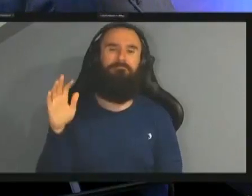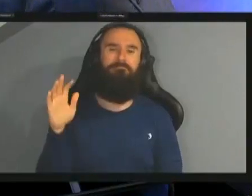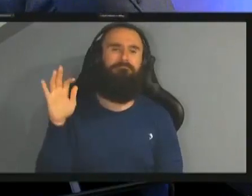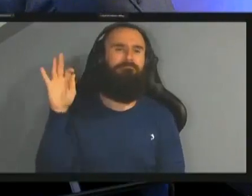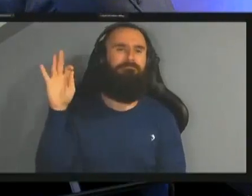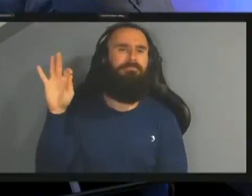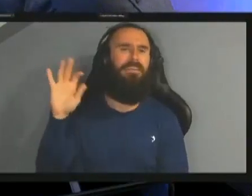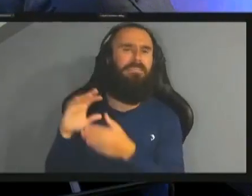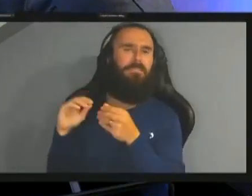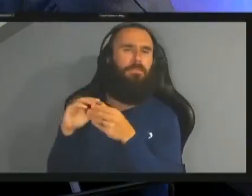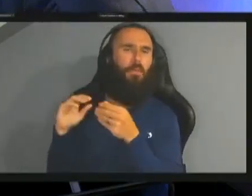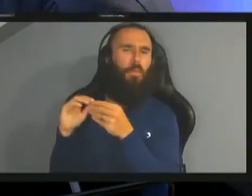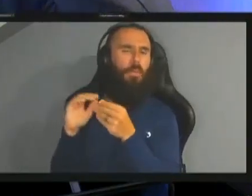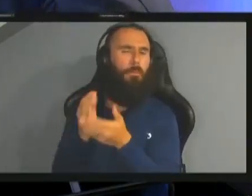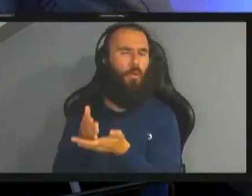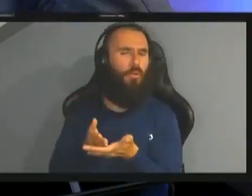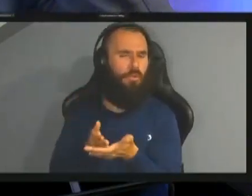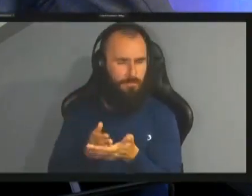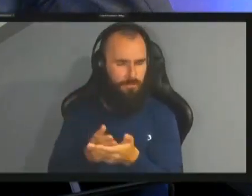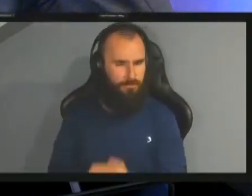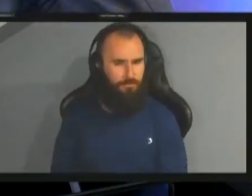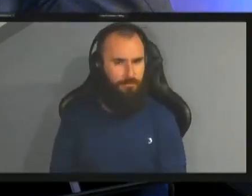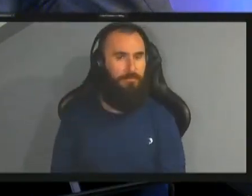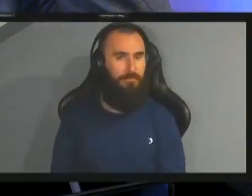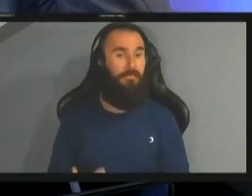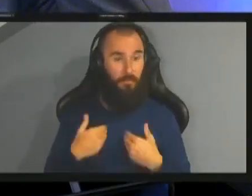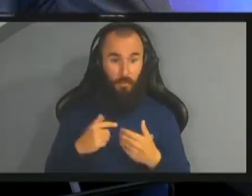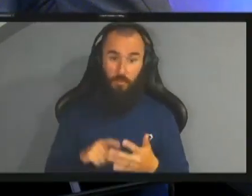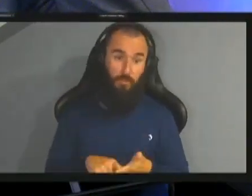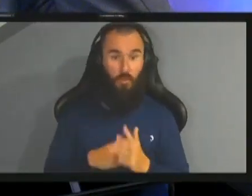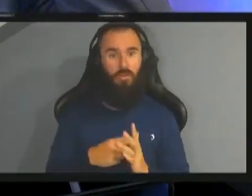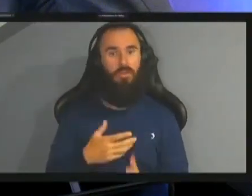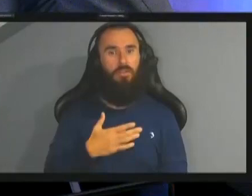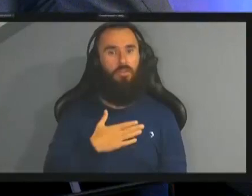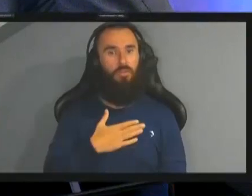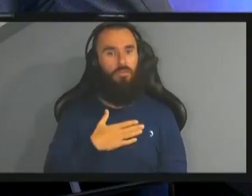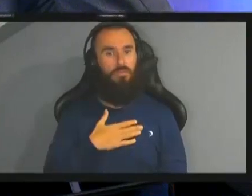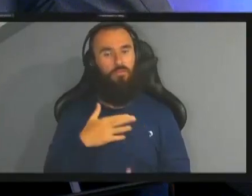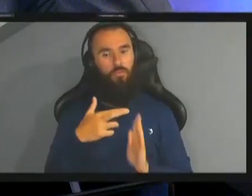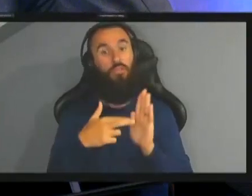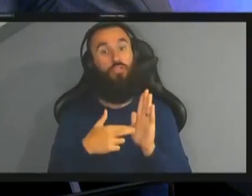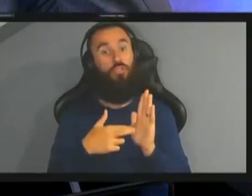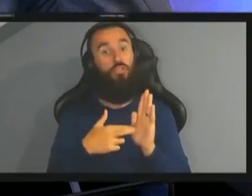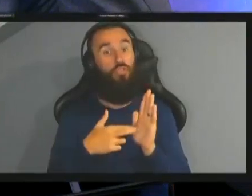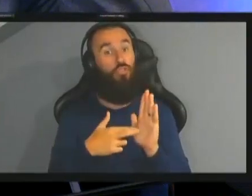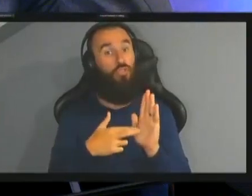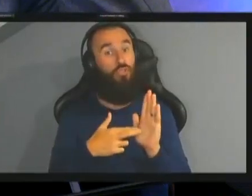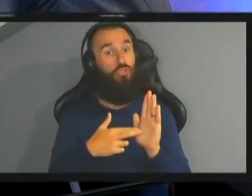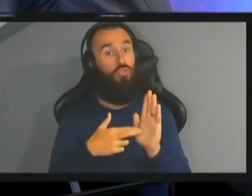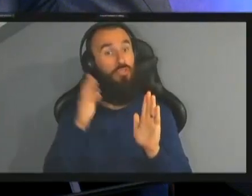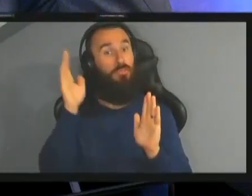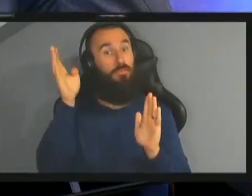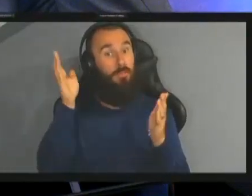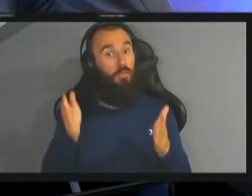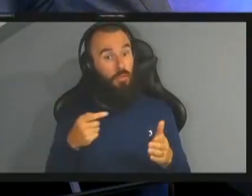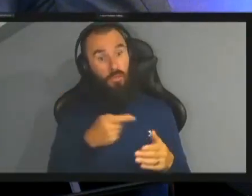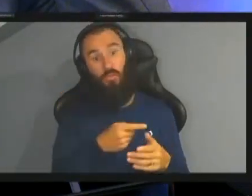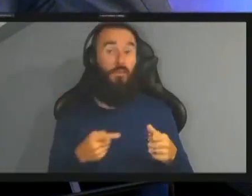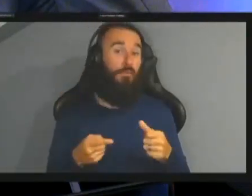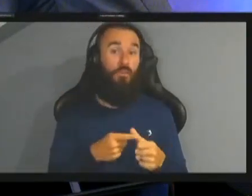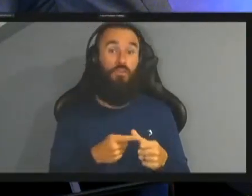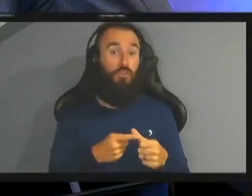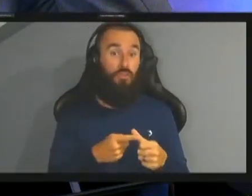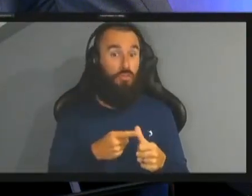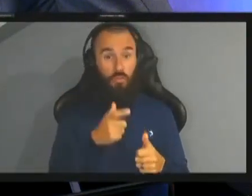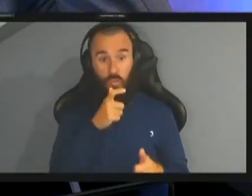part. We'll start with our registered speakers. Our first registered speaker